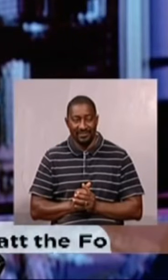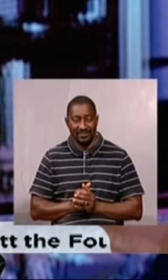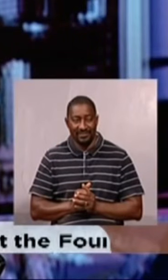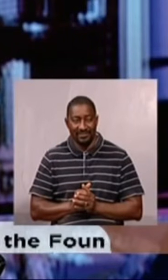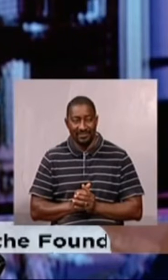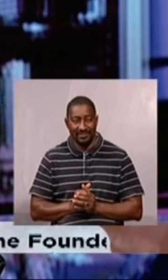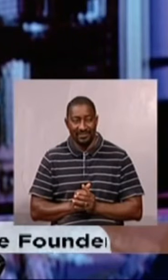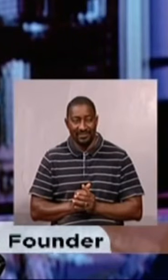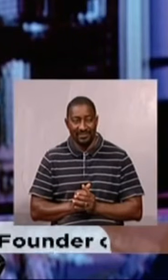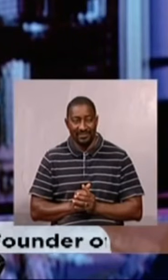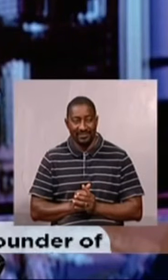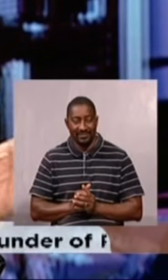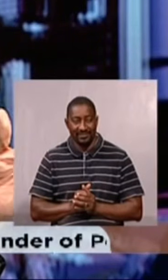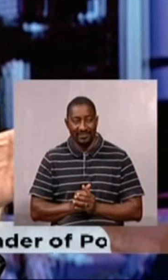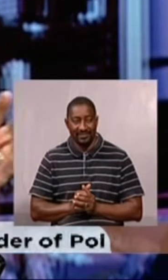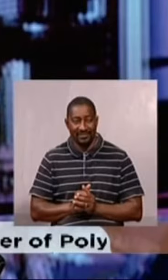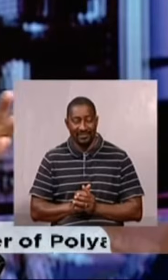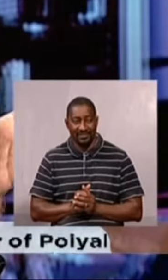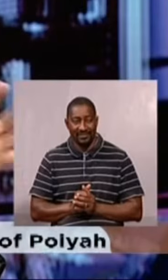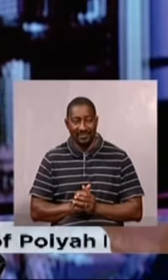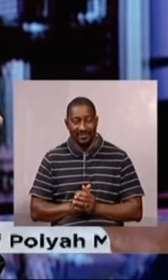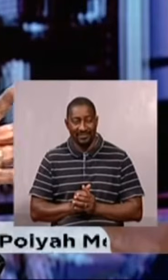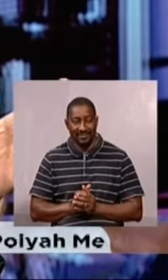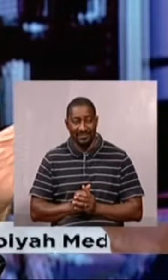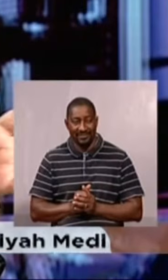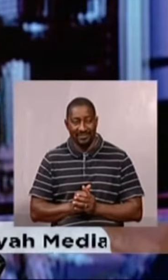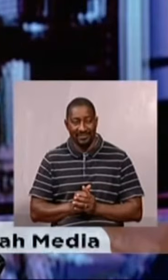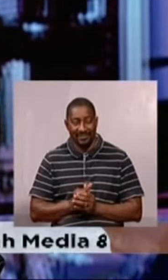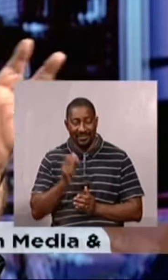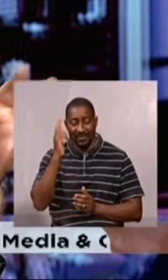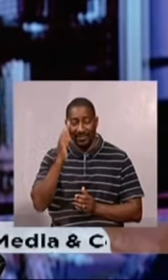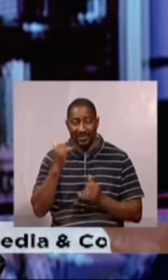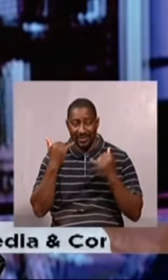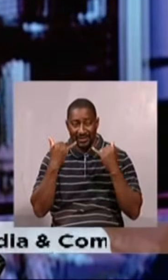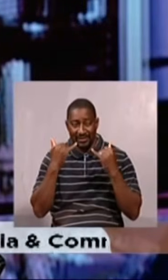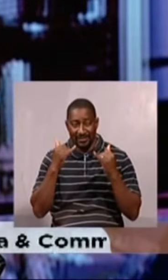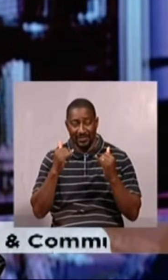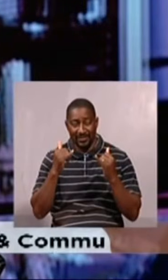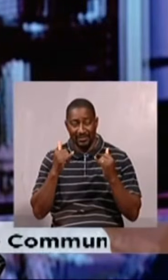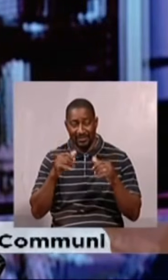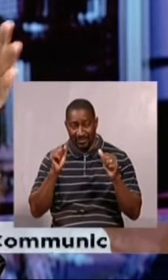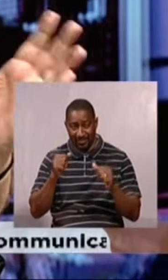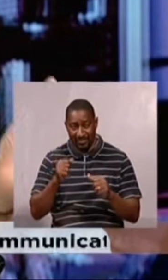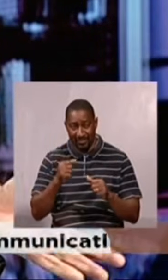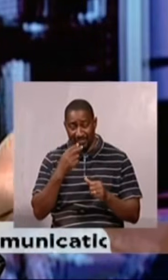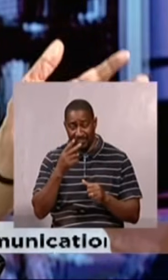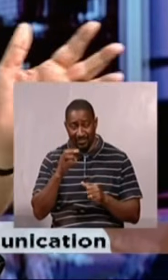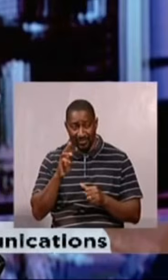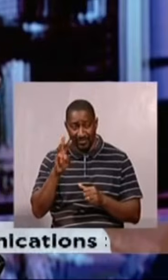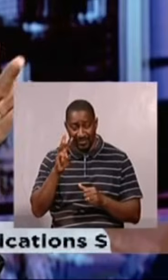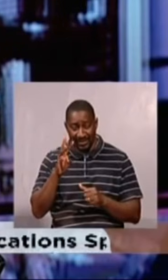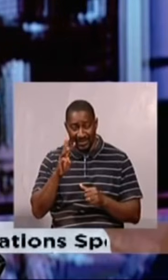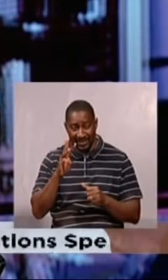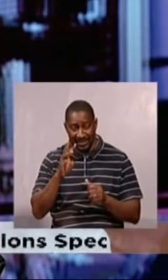hold of your personal details enough for them, or even get into your Facebook or your website and so on, and take it down,